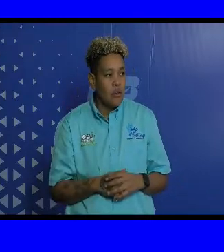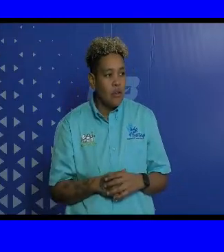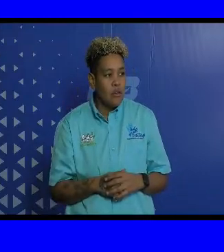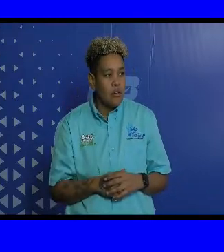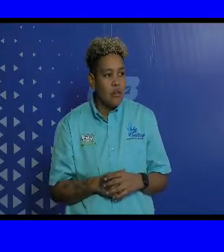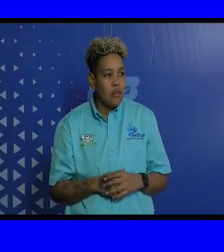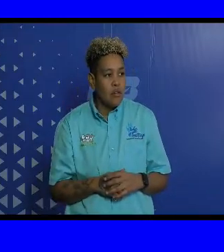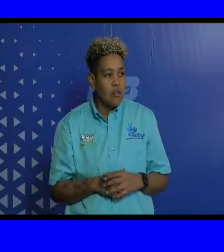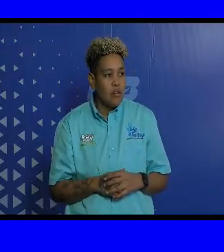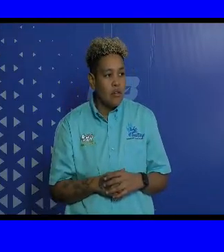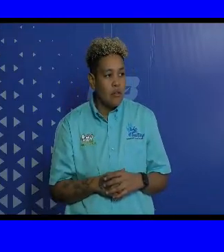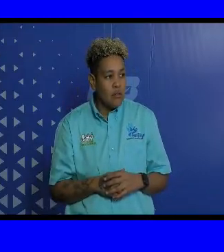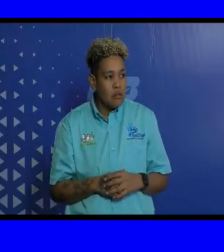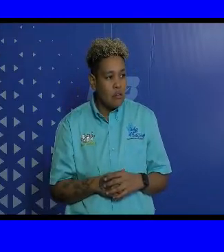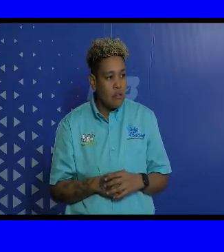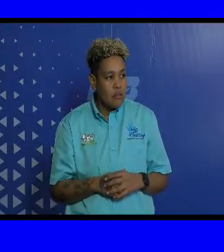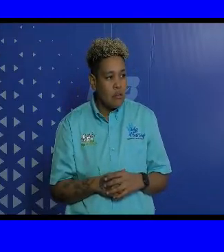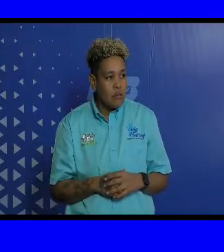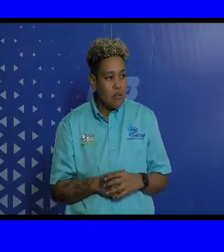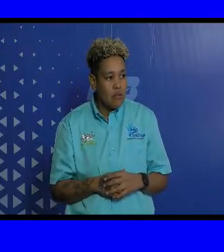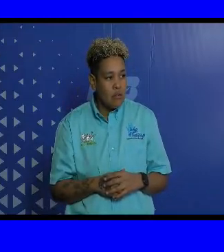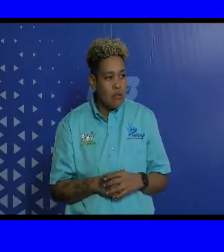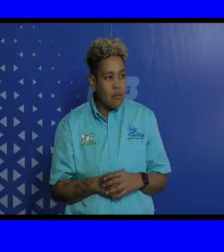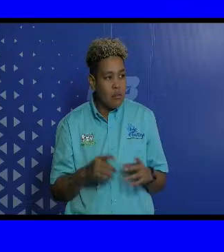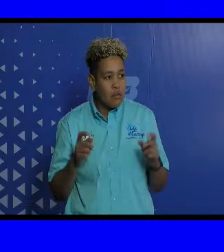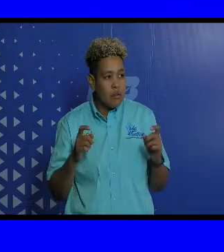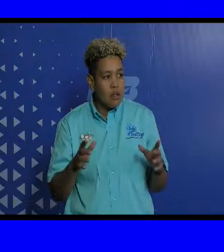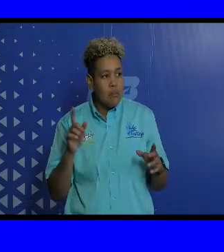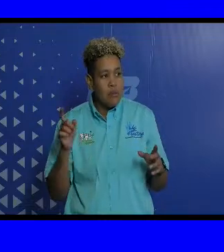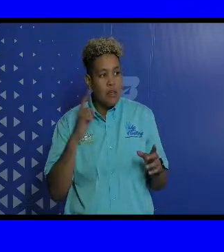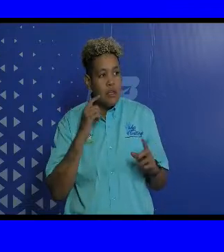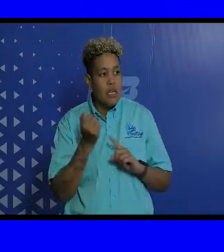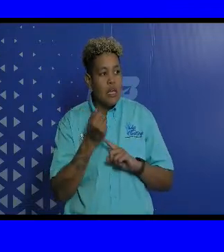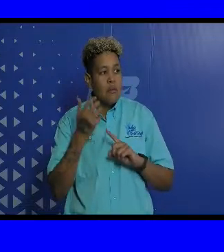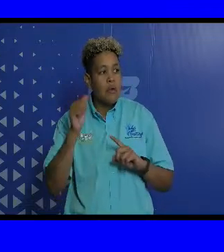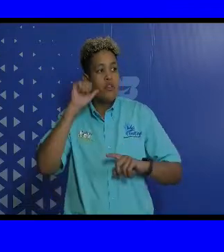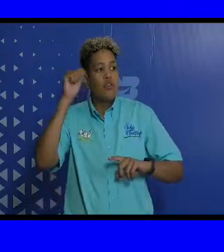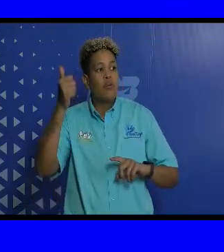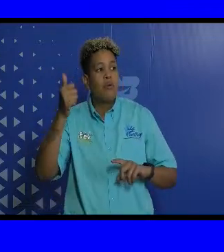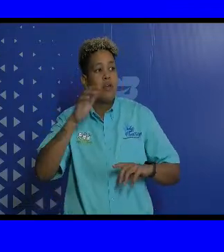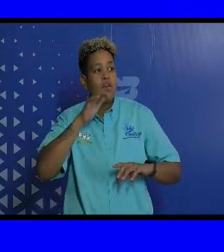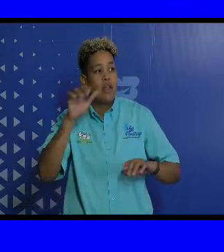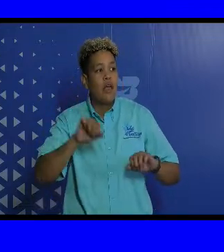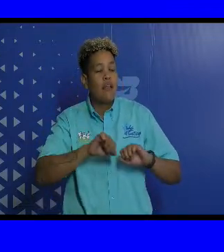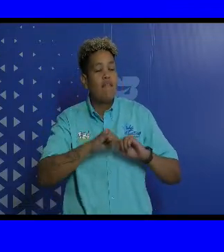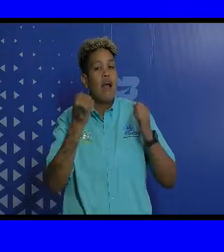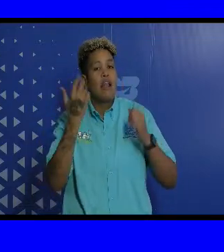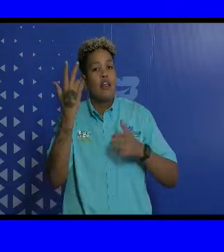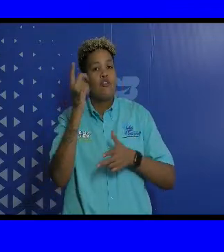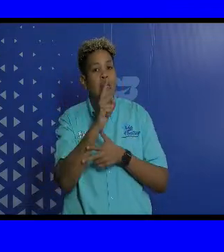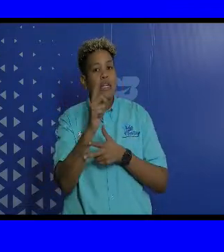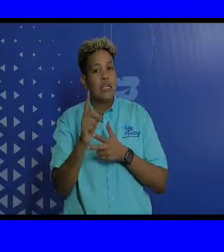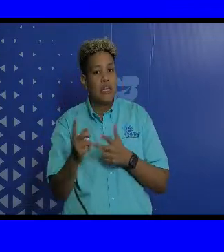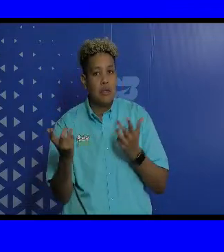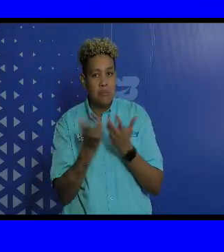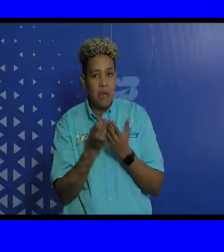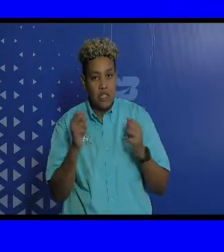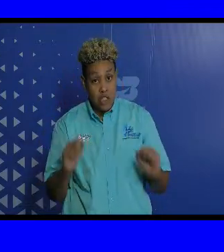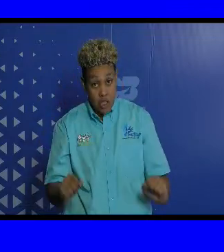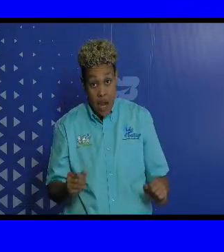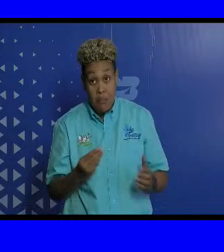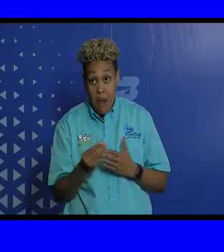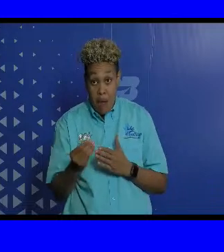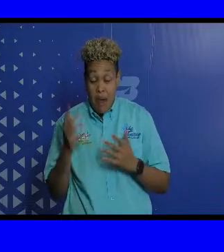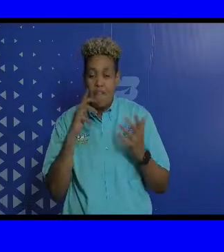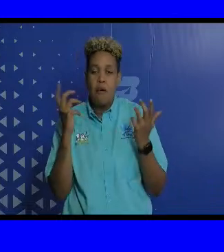Chairman will actually use the words of saying you can expand to Mars if you'd like, as long as it doesn't violate the 3Ds. And I'd